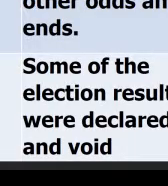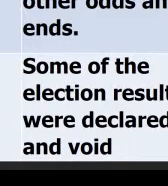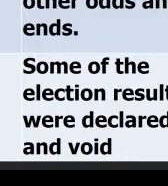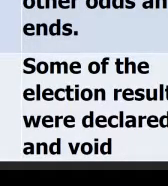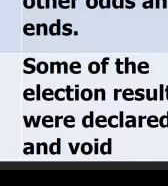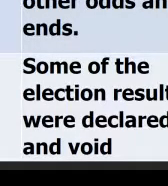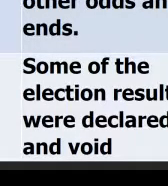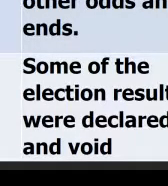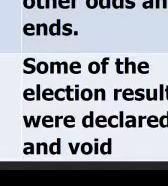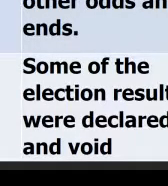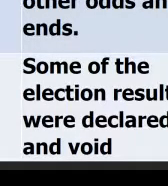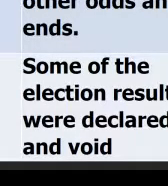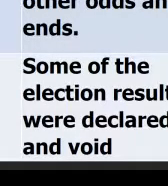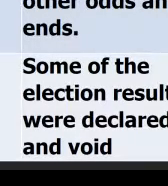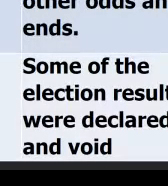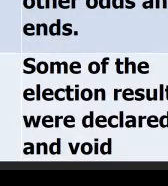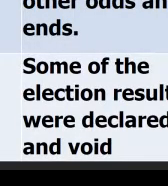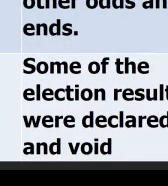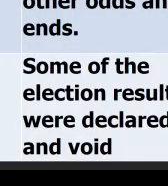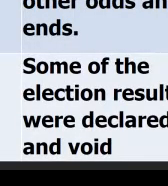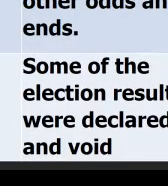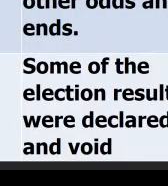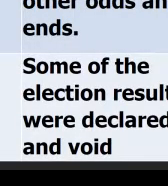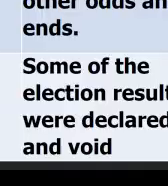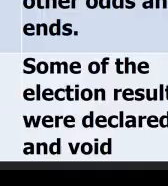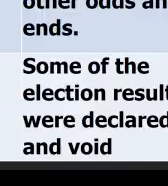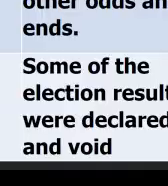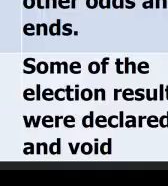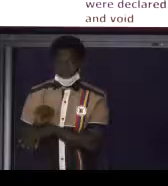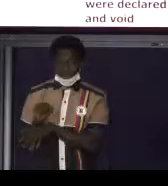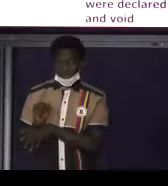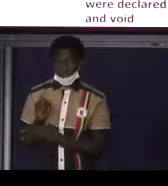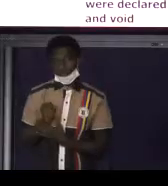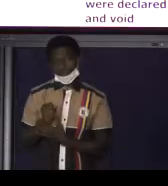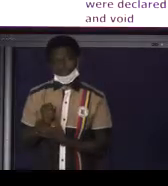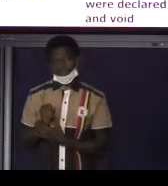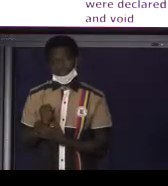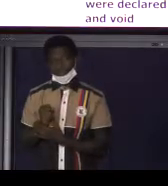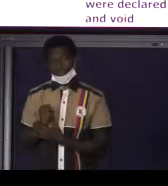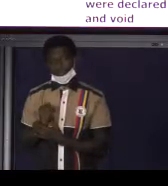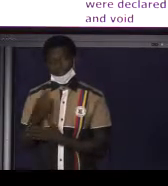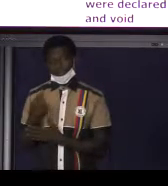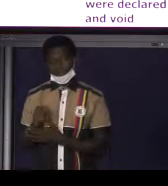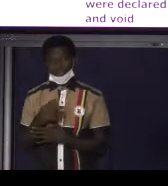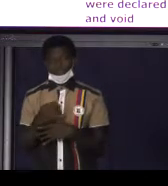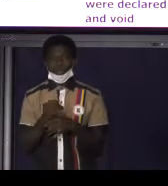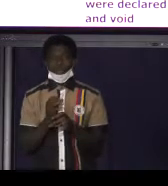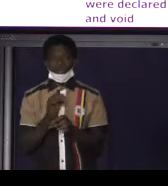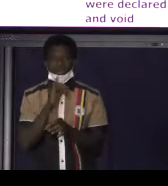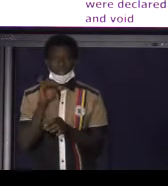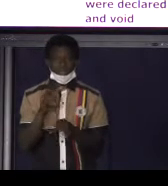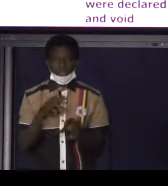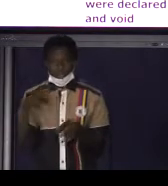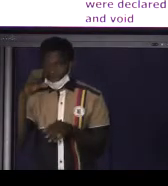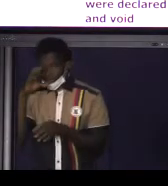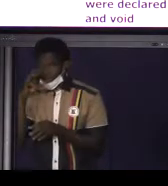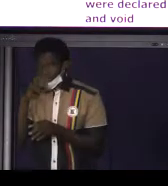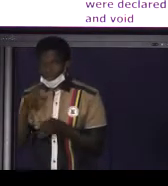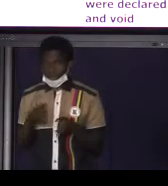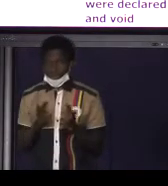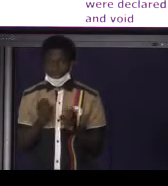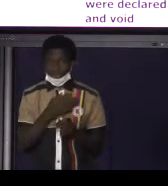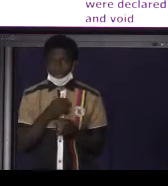seeking ways and means of safeguarding jobs. The company is seeking ways and means